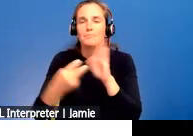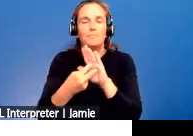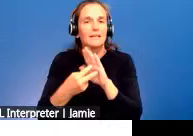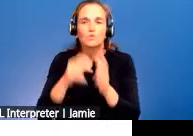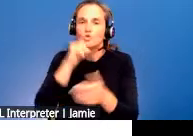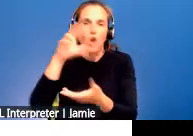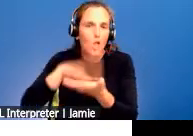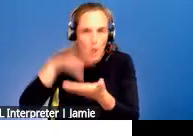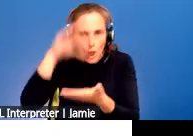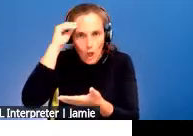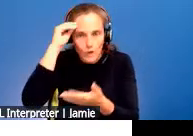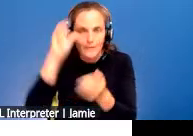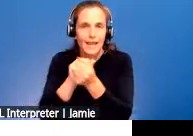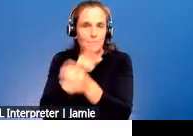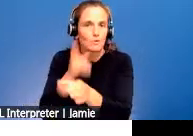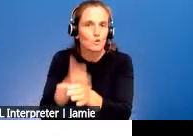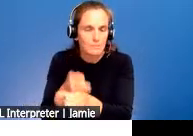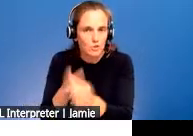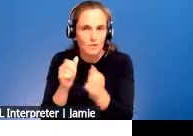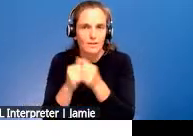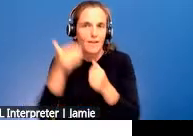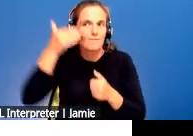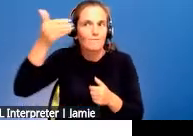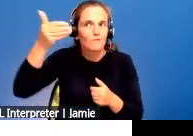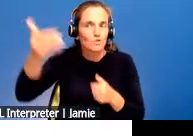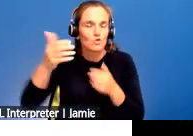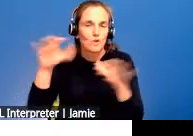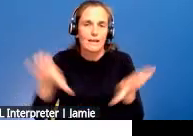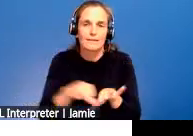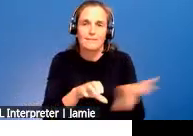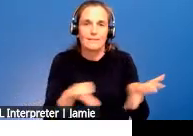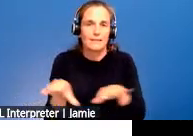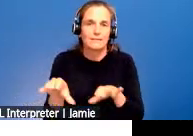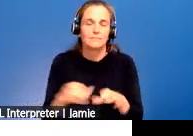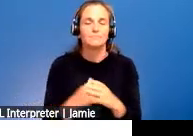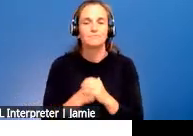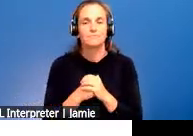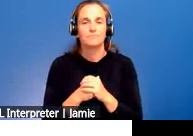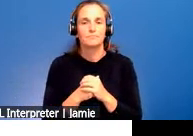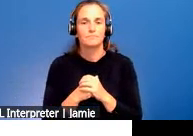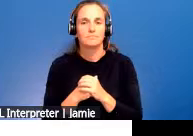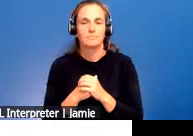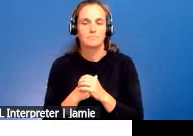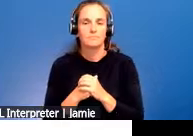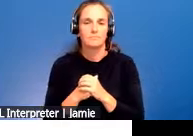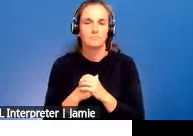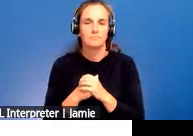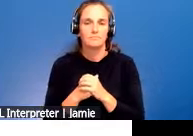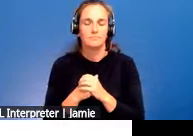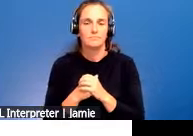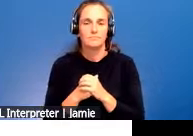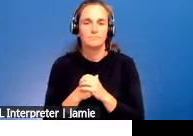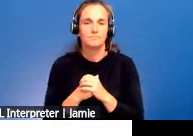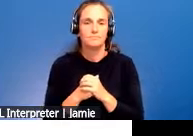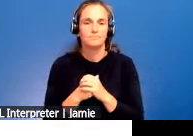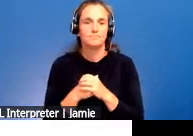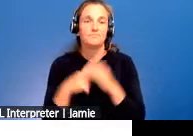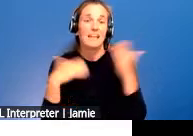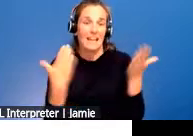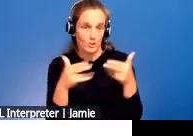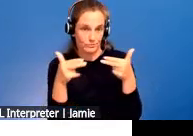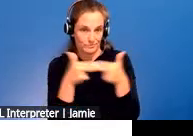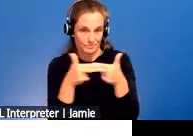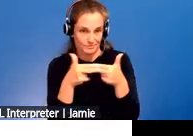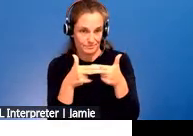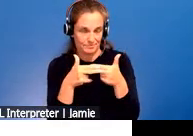participation in future activities. Next slide, please. Here on the slide, we just have a couple of